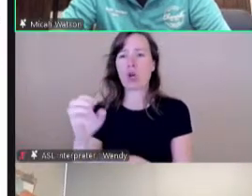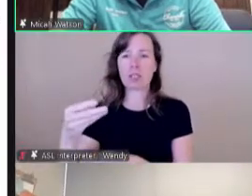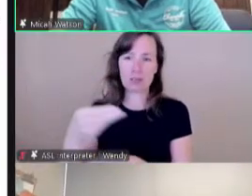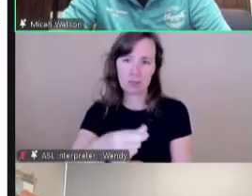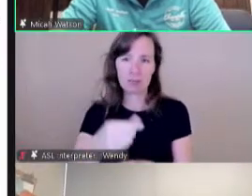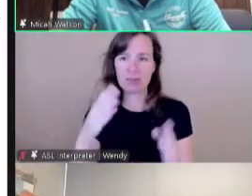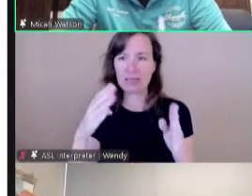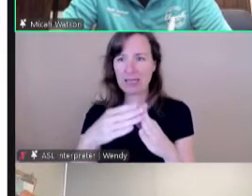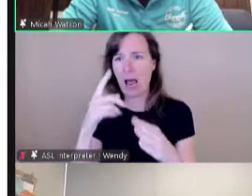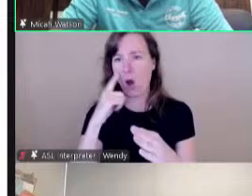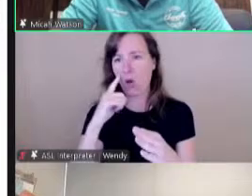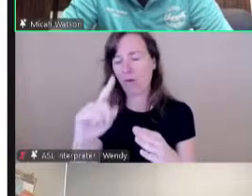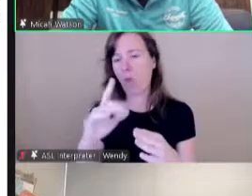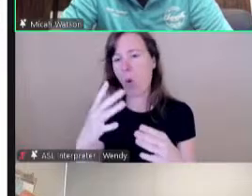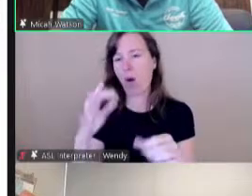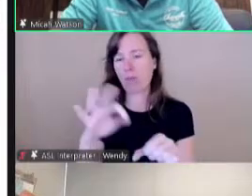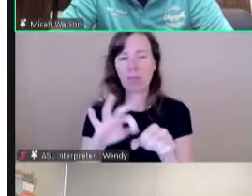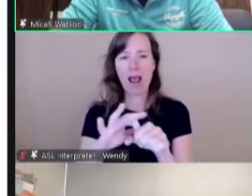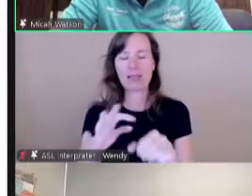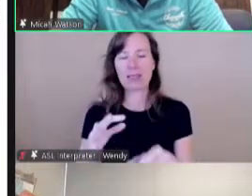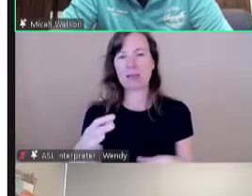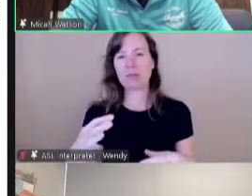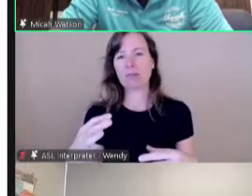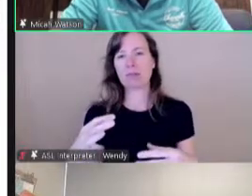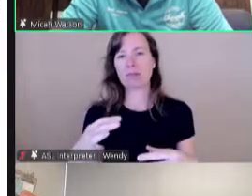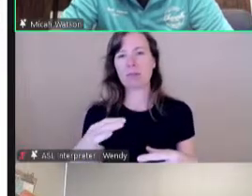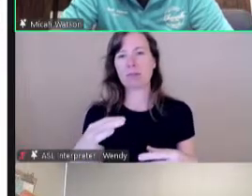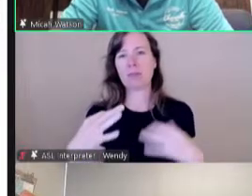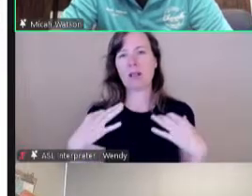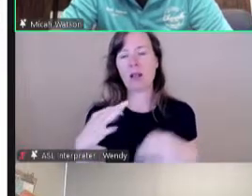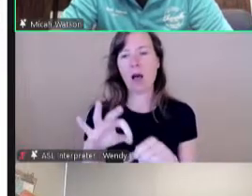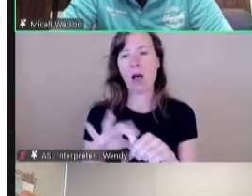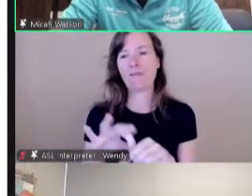elected official sponsored events if we went down that road.